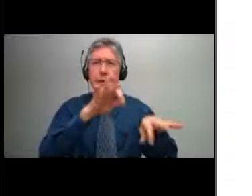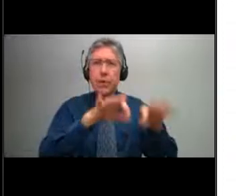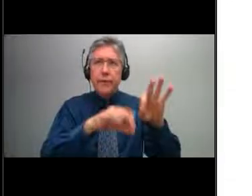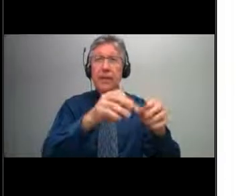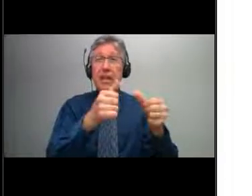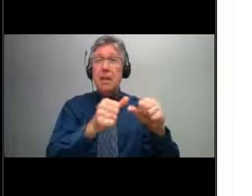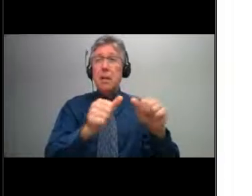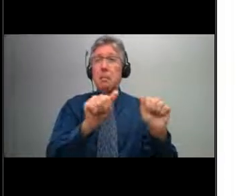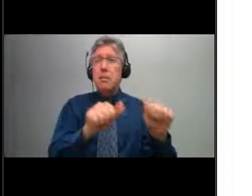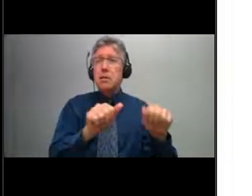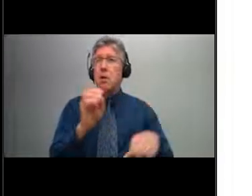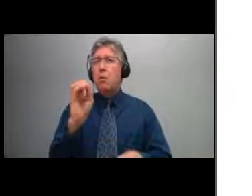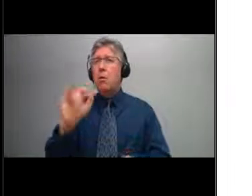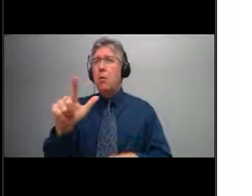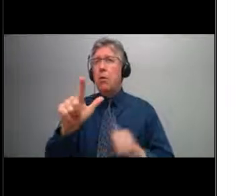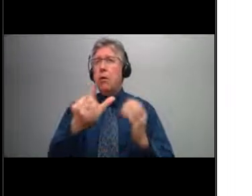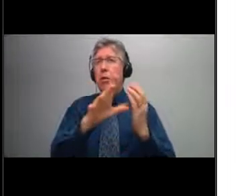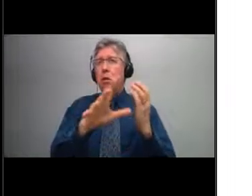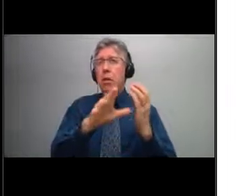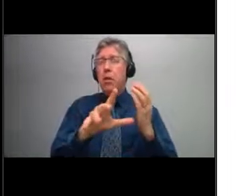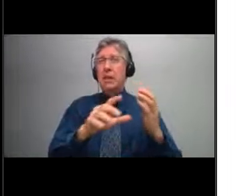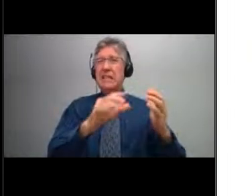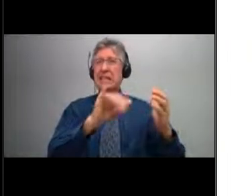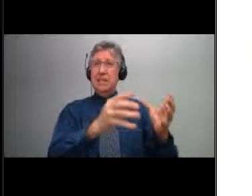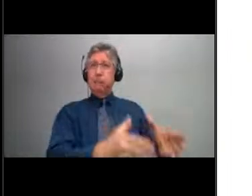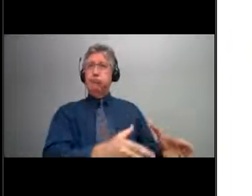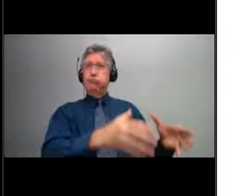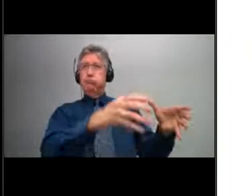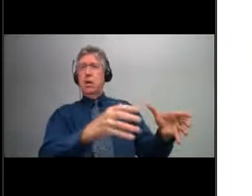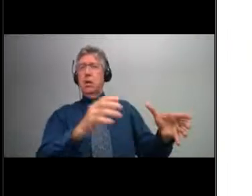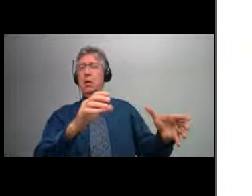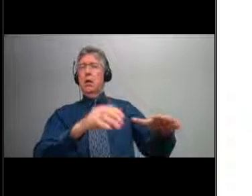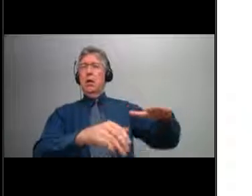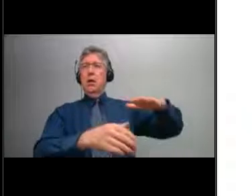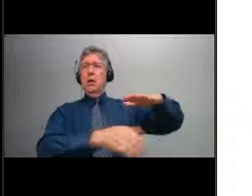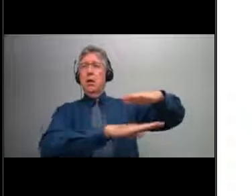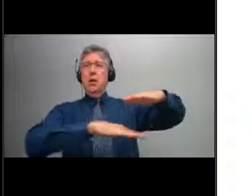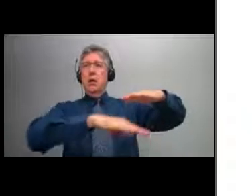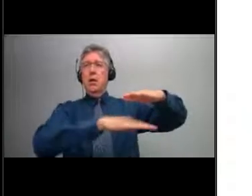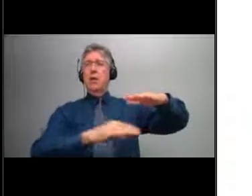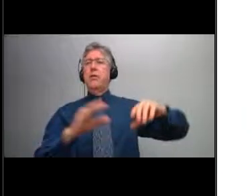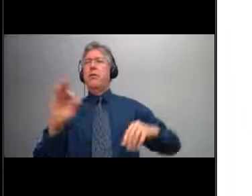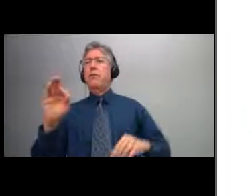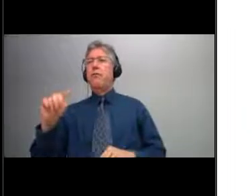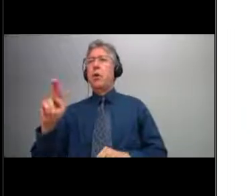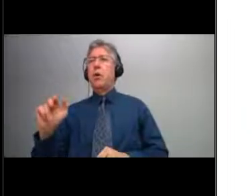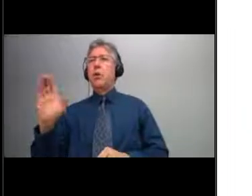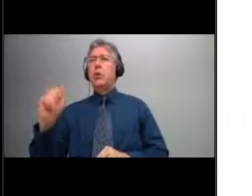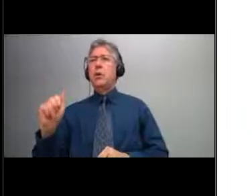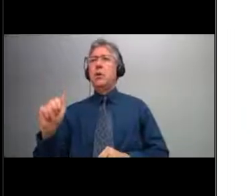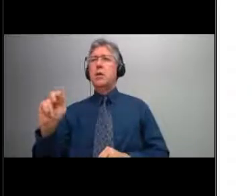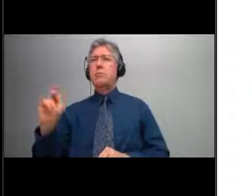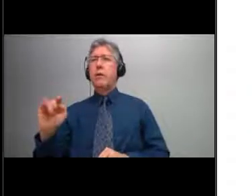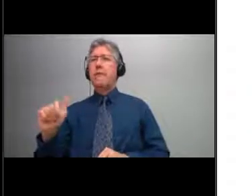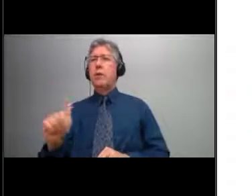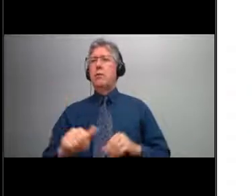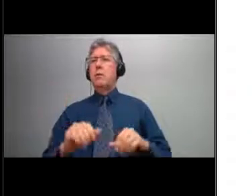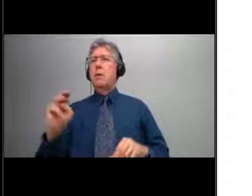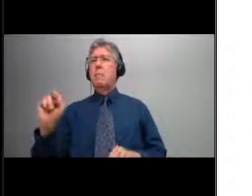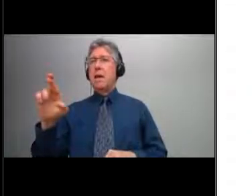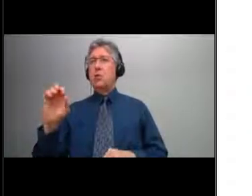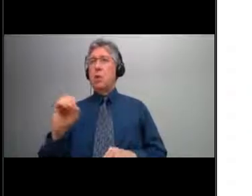releases related to underground storage tank on the Franconia-Springfield Metro station property. The subsurface investigation